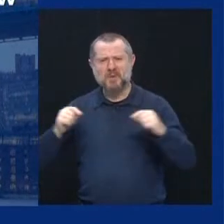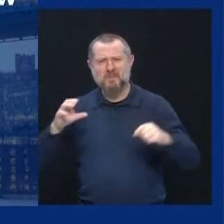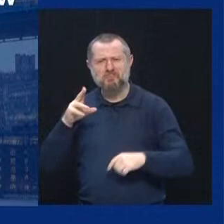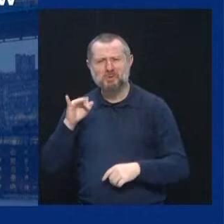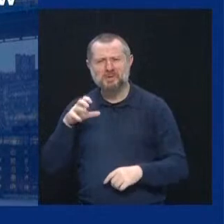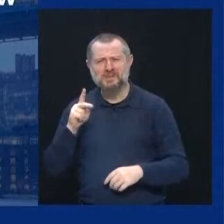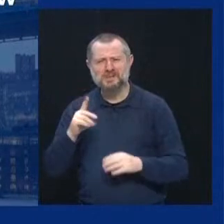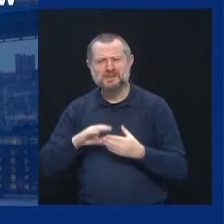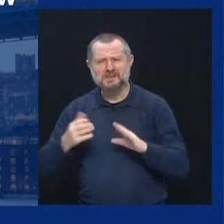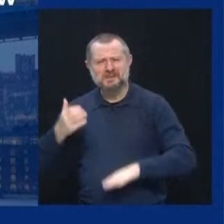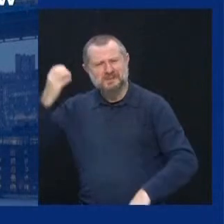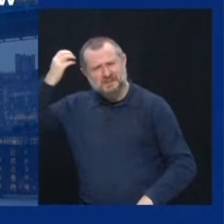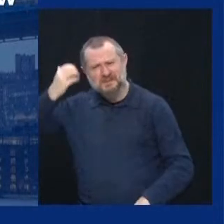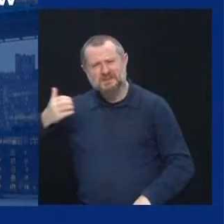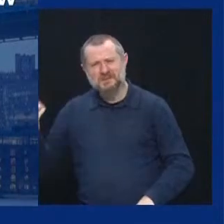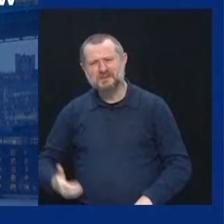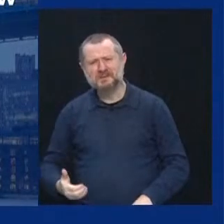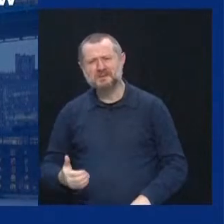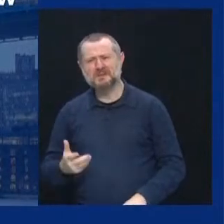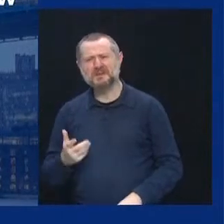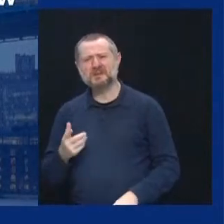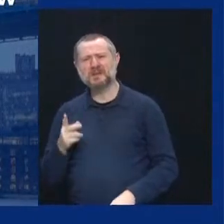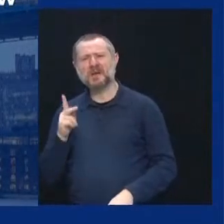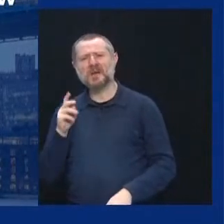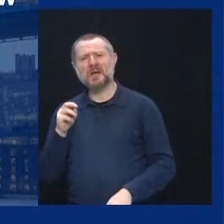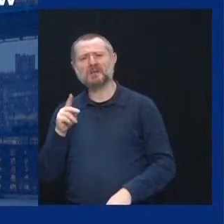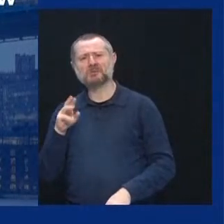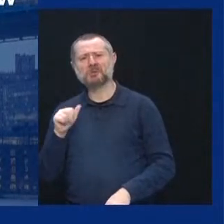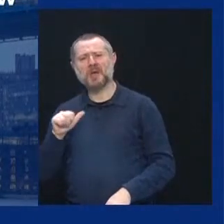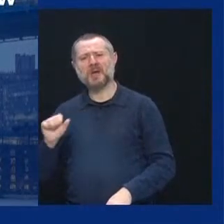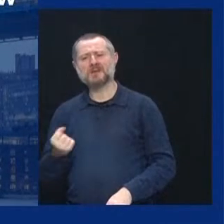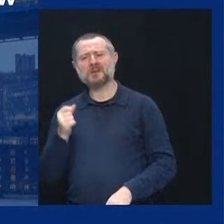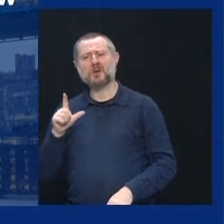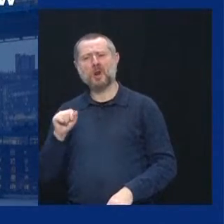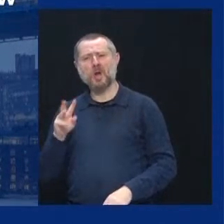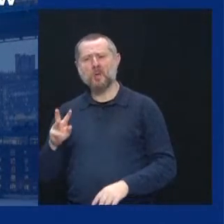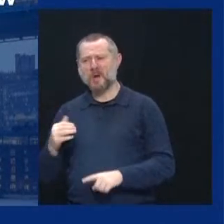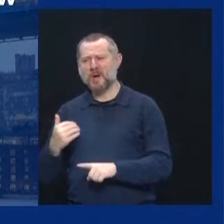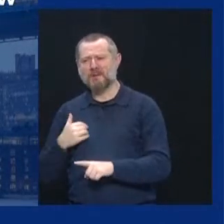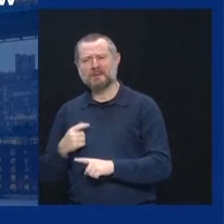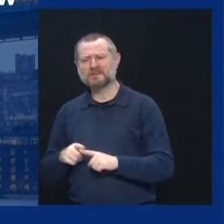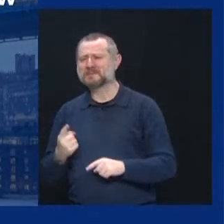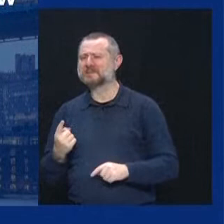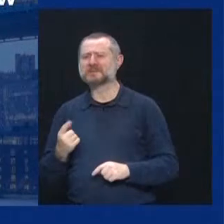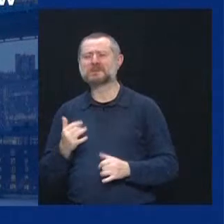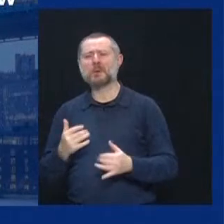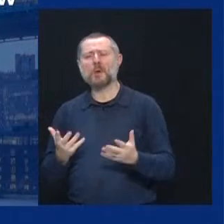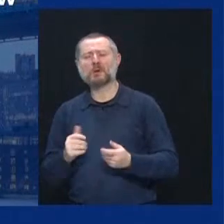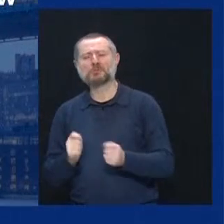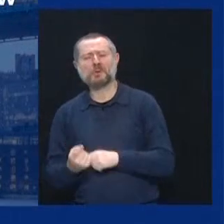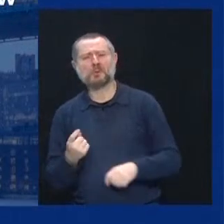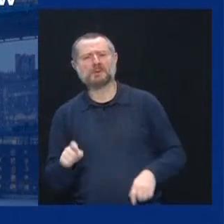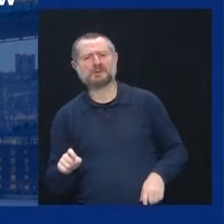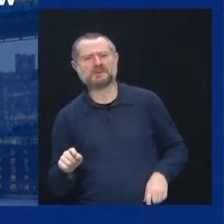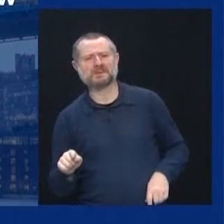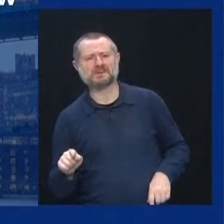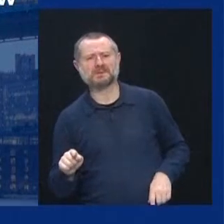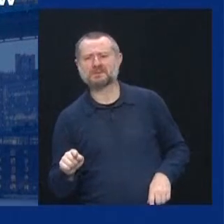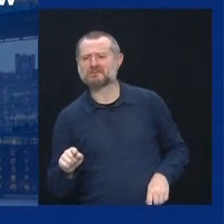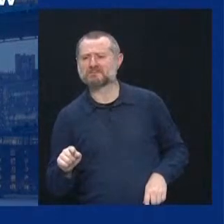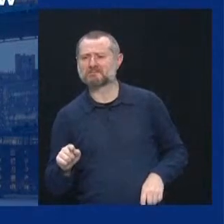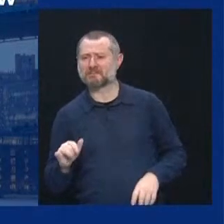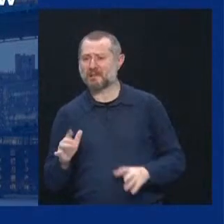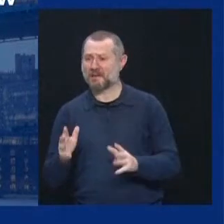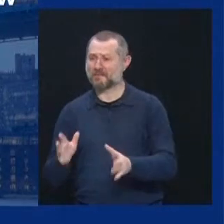There is Kendra's law. What changes need to be made? You do no one a favor leaving them on the